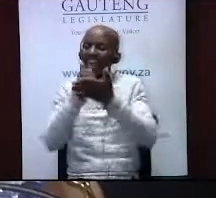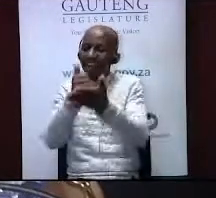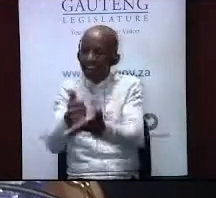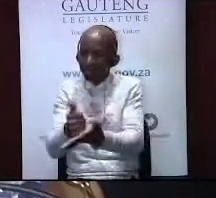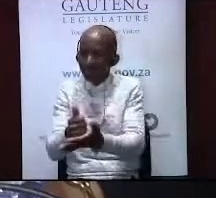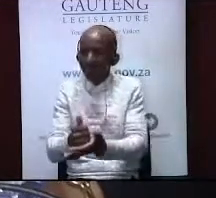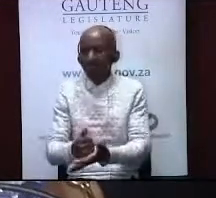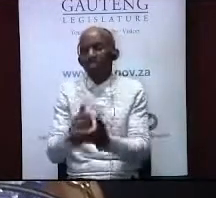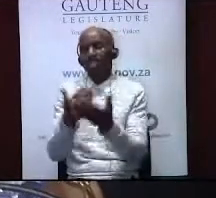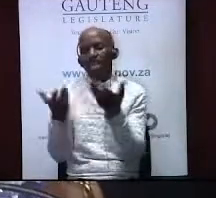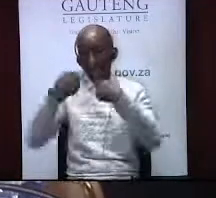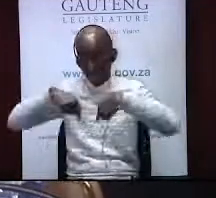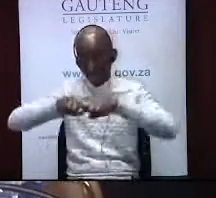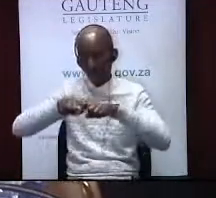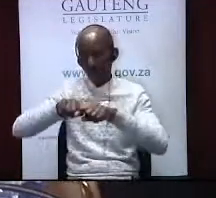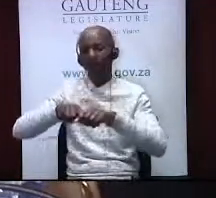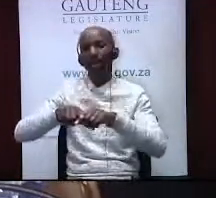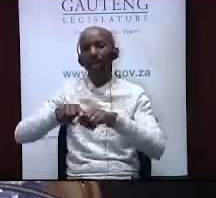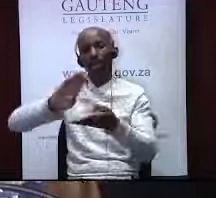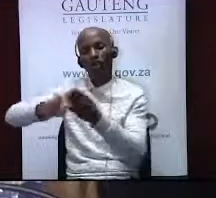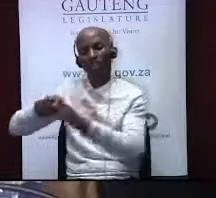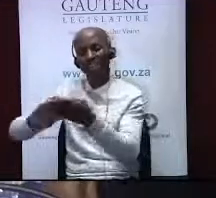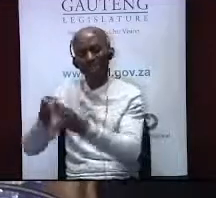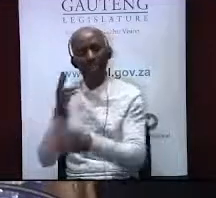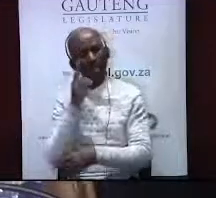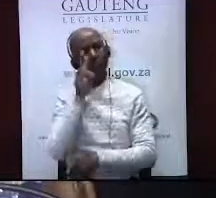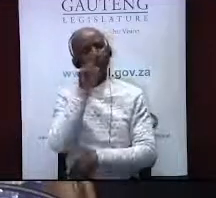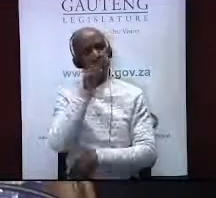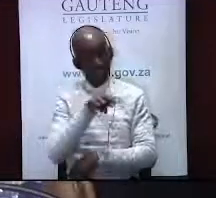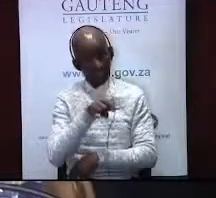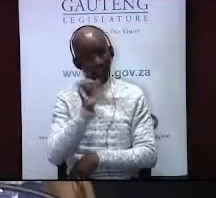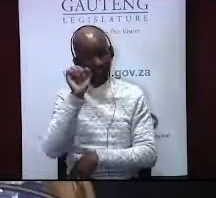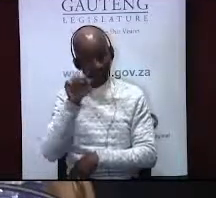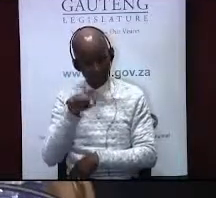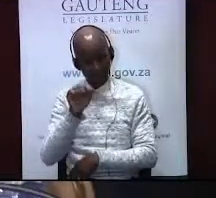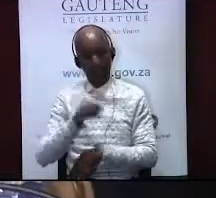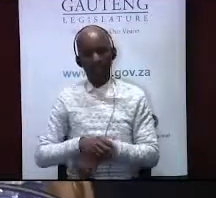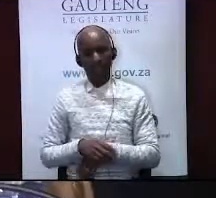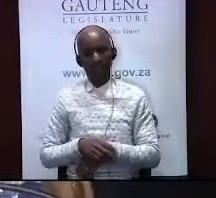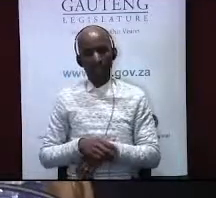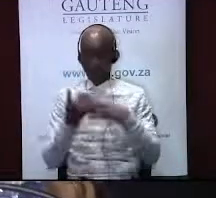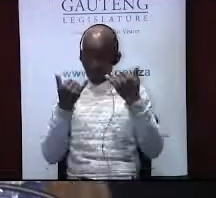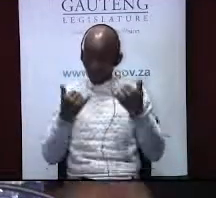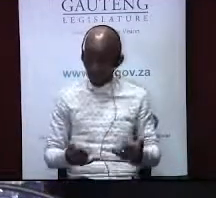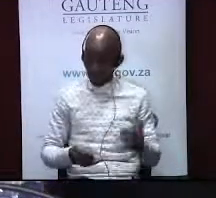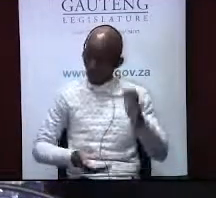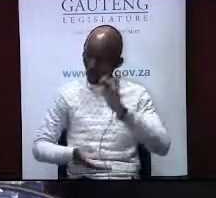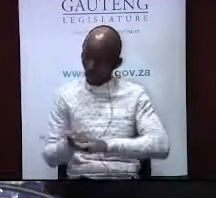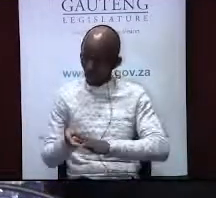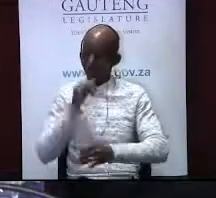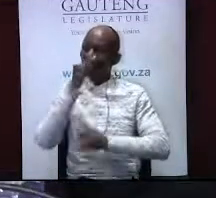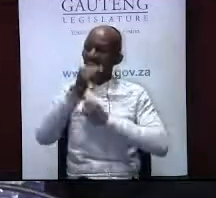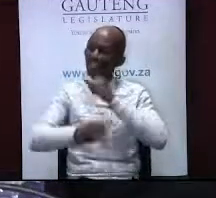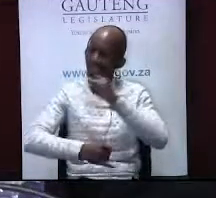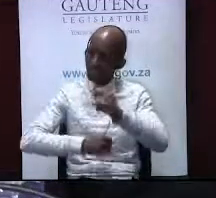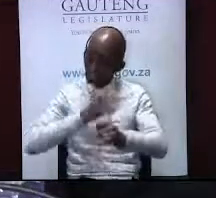sa rona. We see them. They are now going internationally. They are